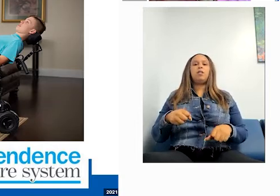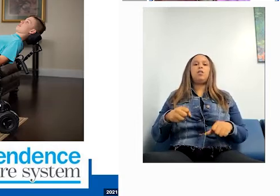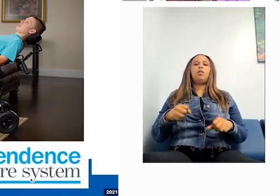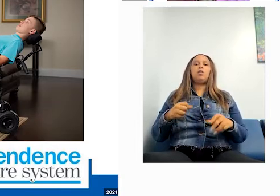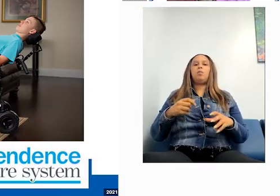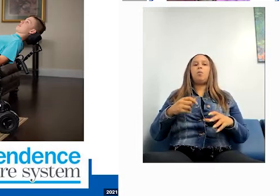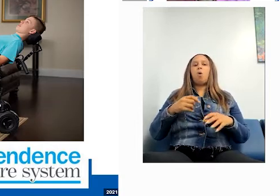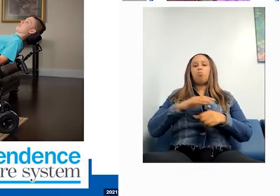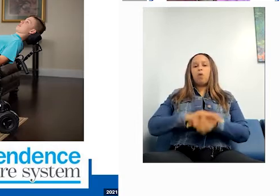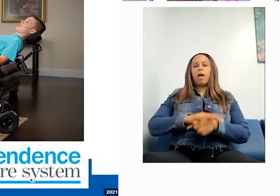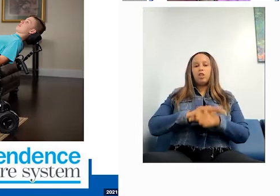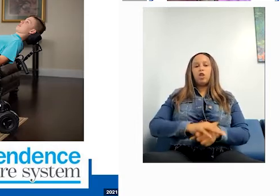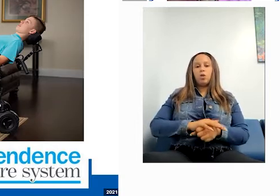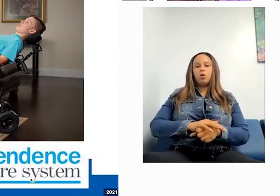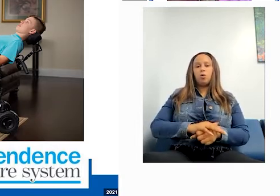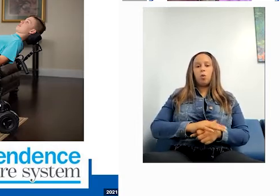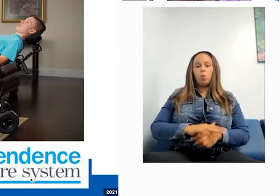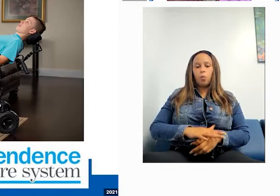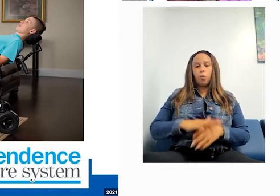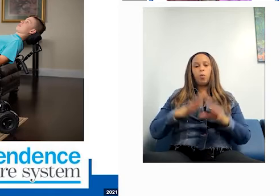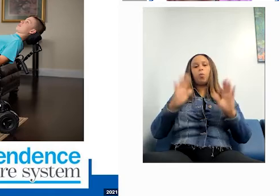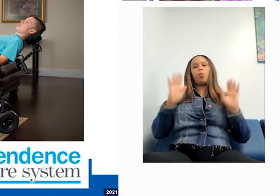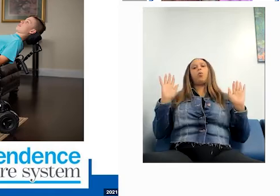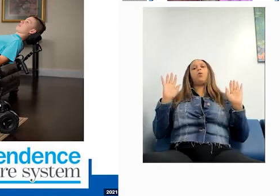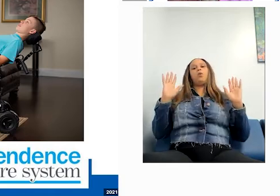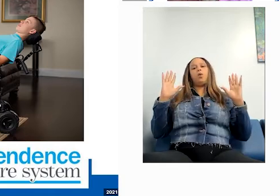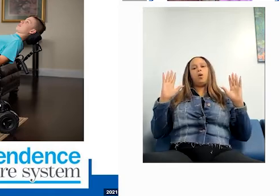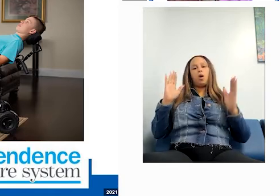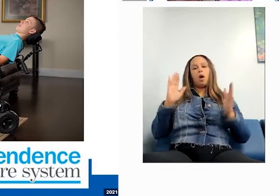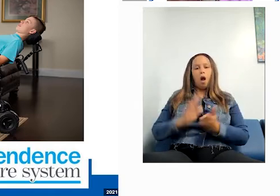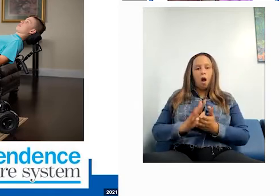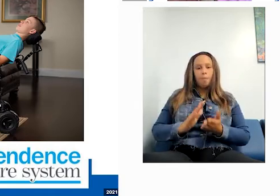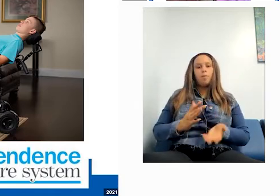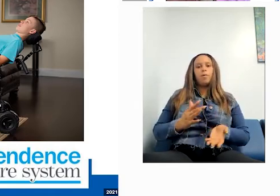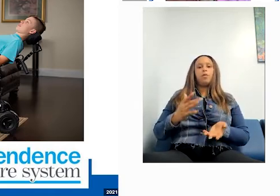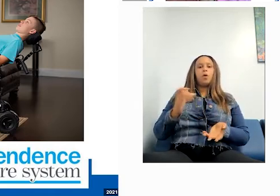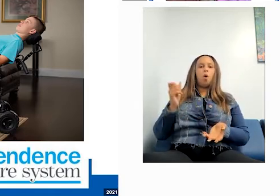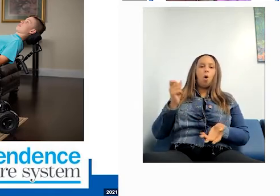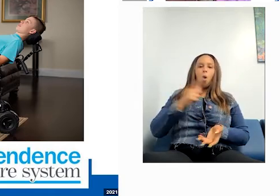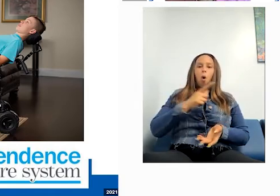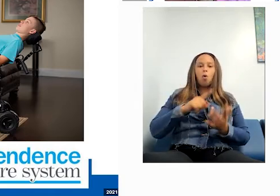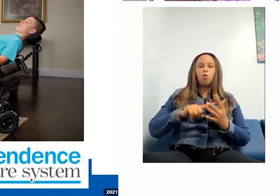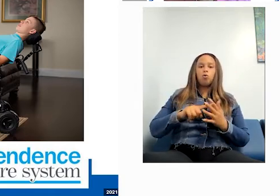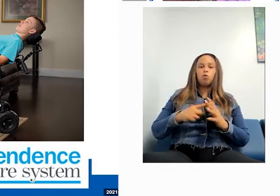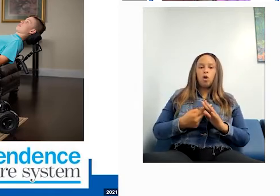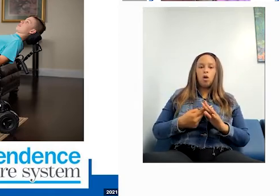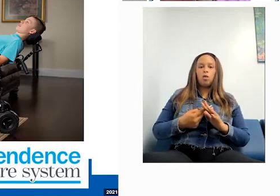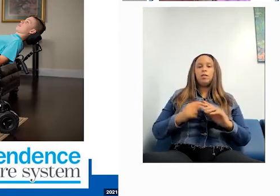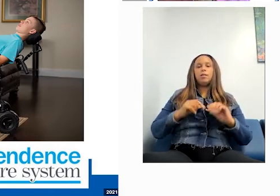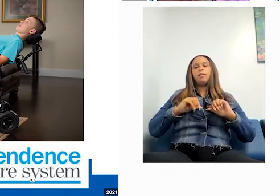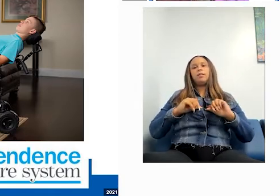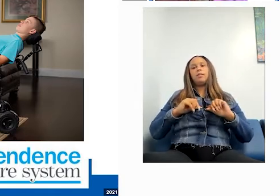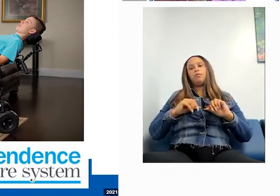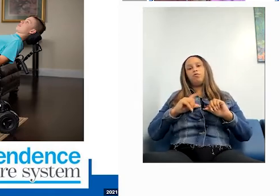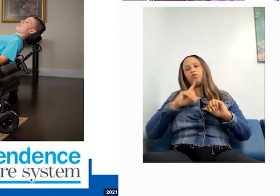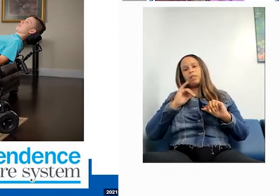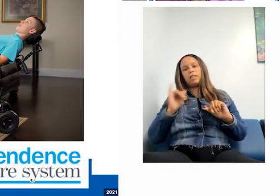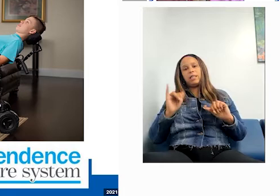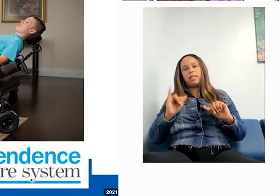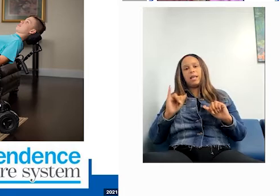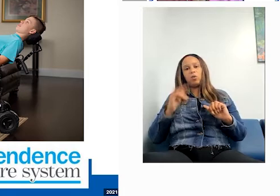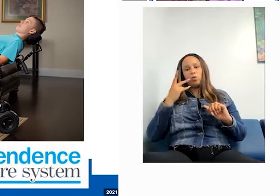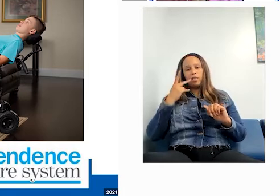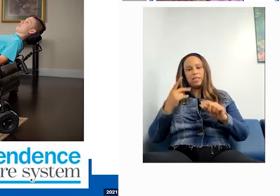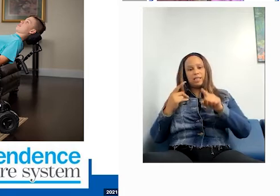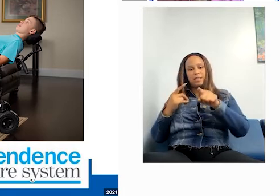posture, skin, and mobility all start to kind of tie up together here. So when